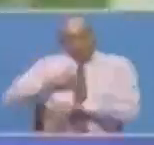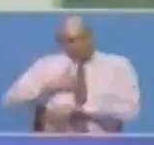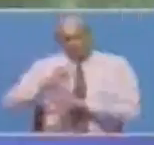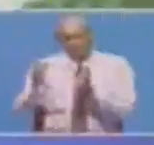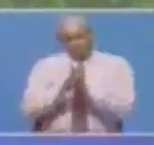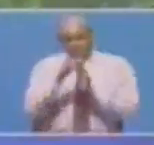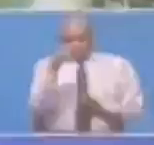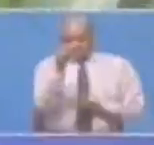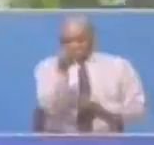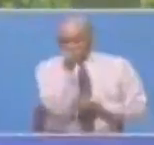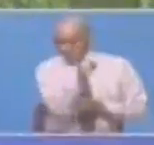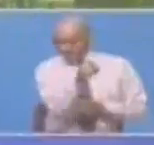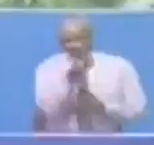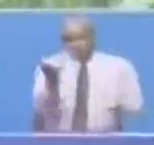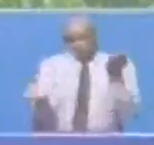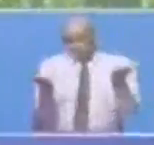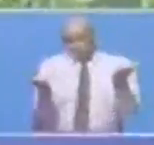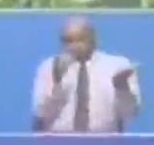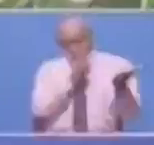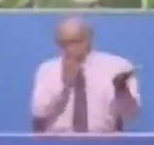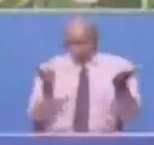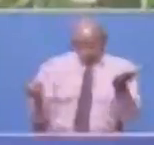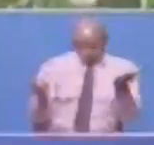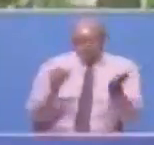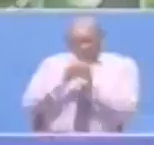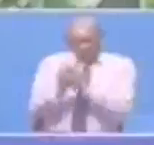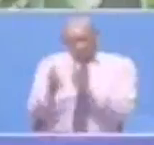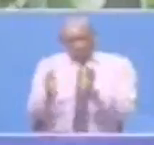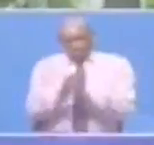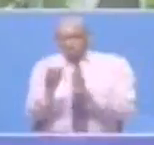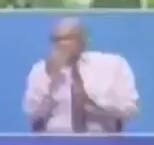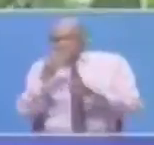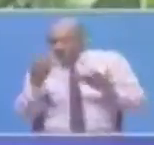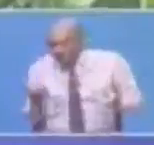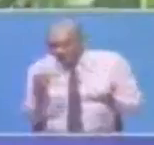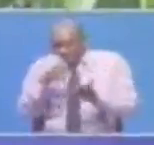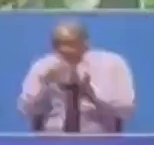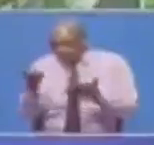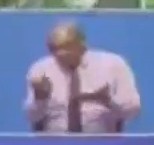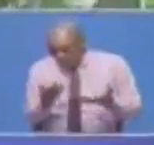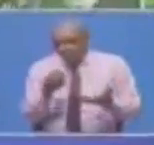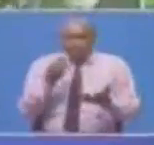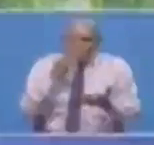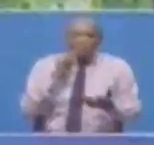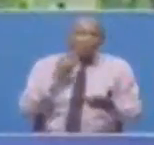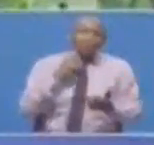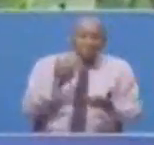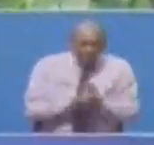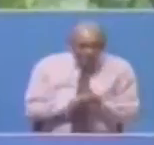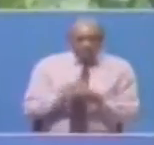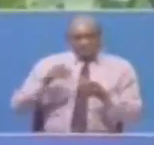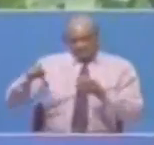the genetically modified ones, with a view to determining changes in nutritional composition, yield performance, and